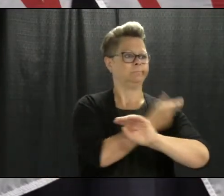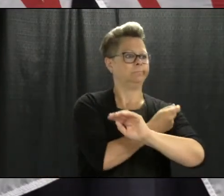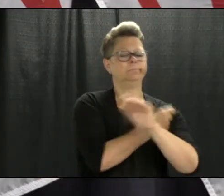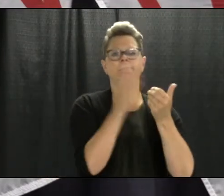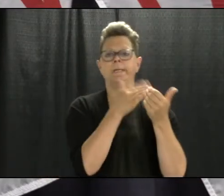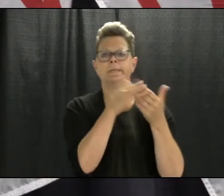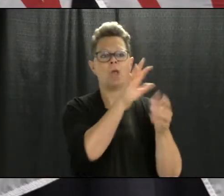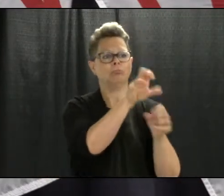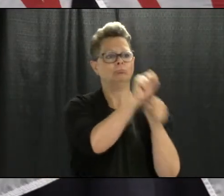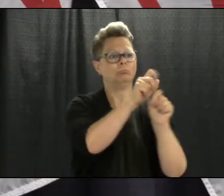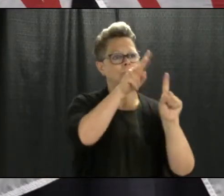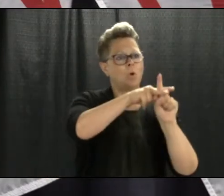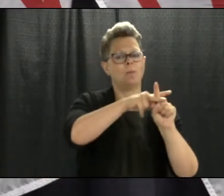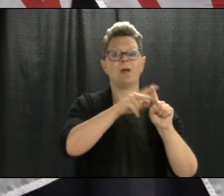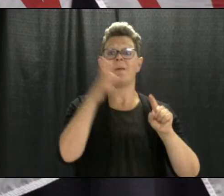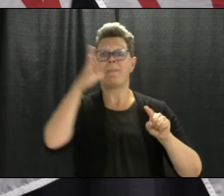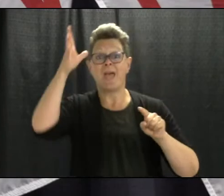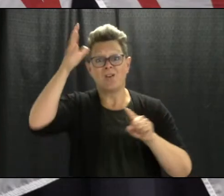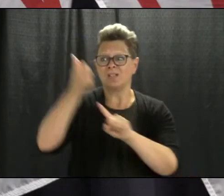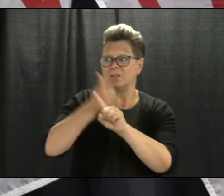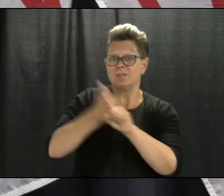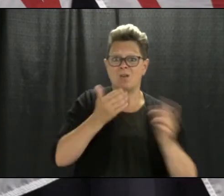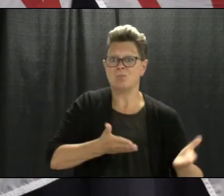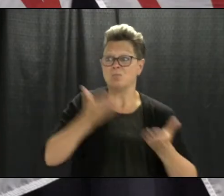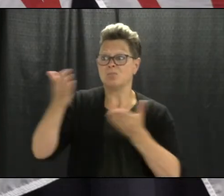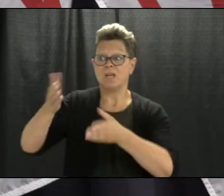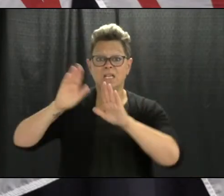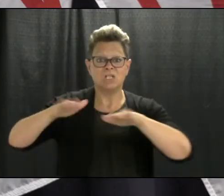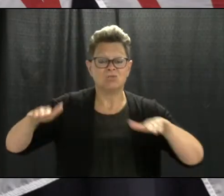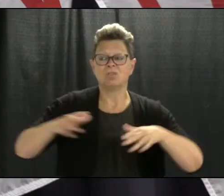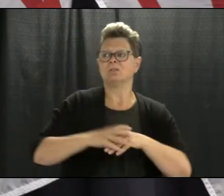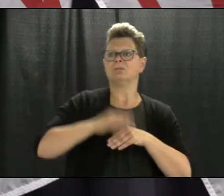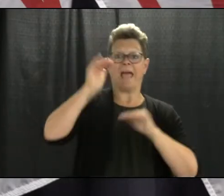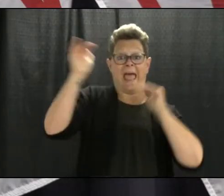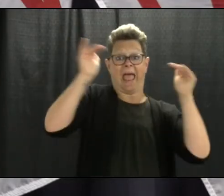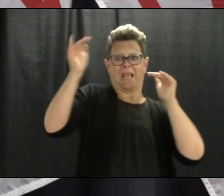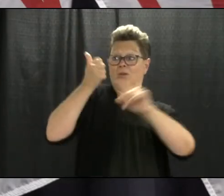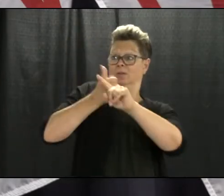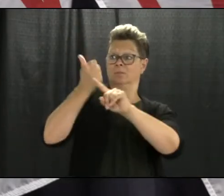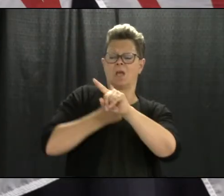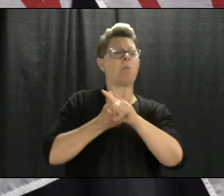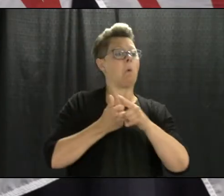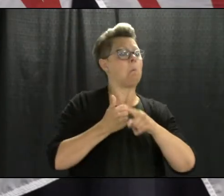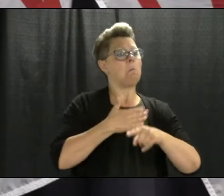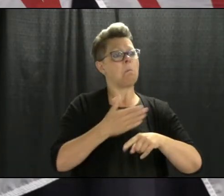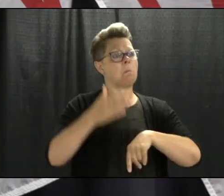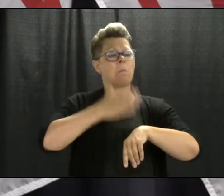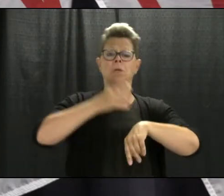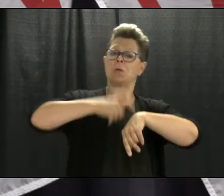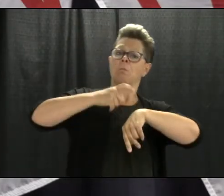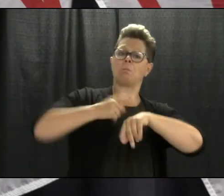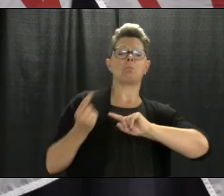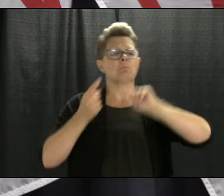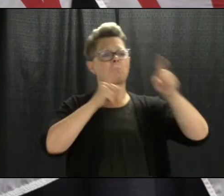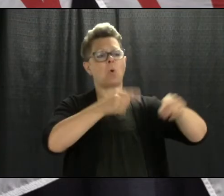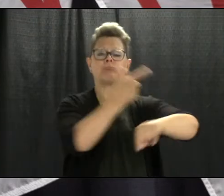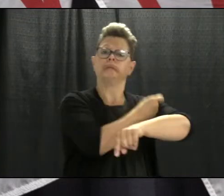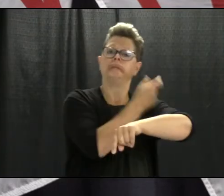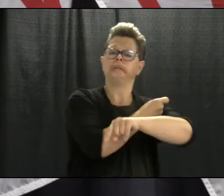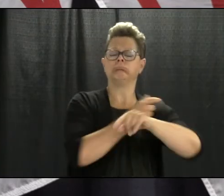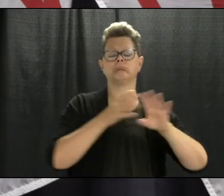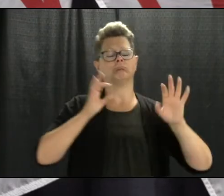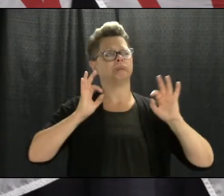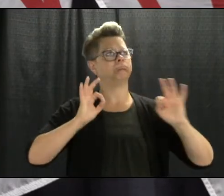book it, to the parents who bring their kids out, and to the adults who take the time to go get their vaccine. So to me, you